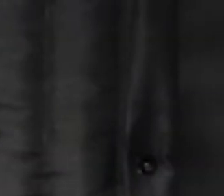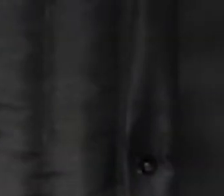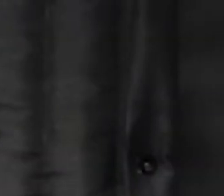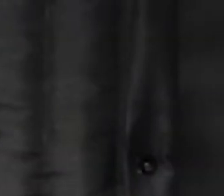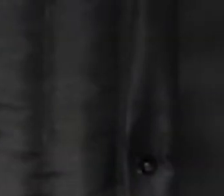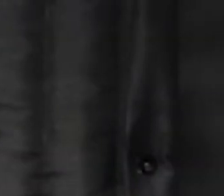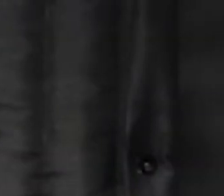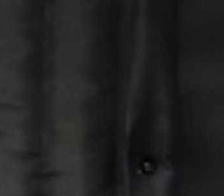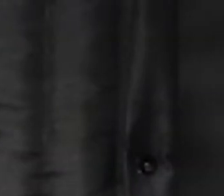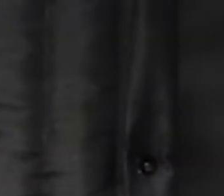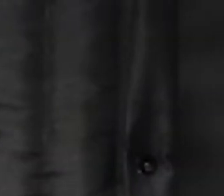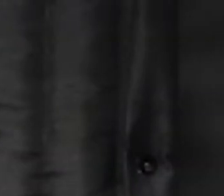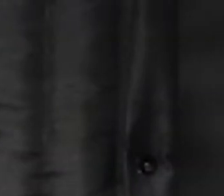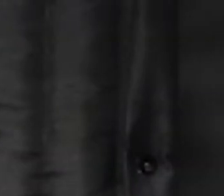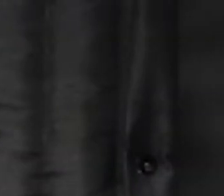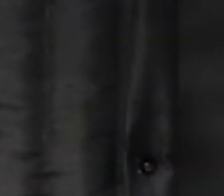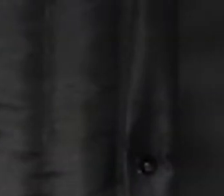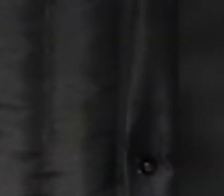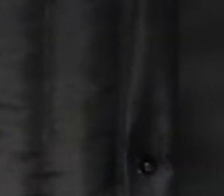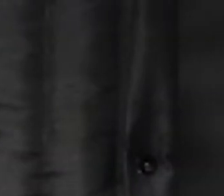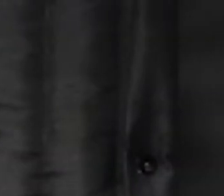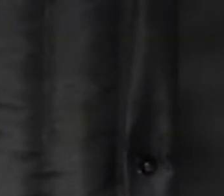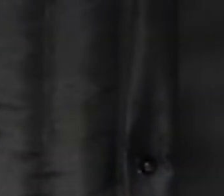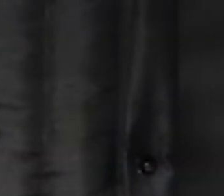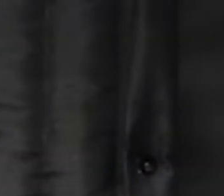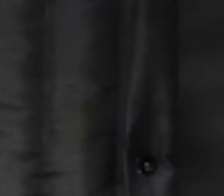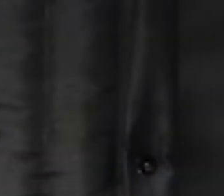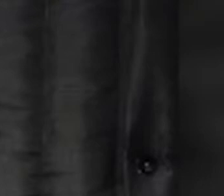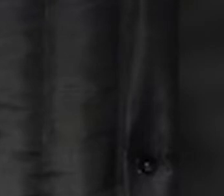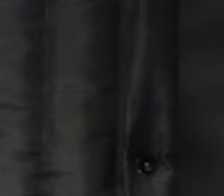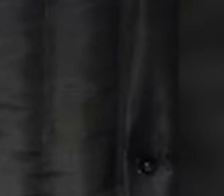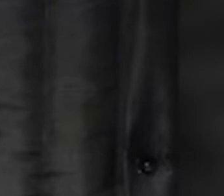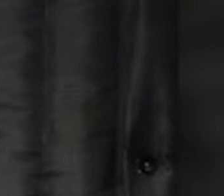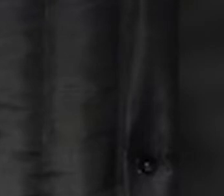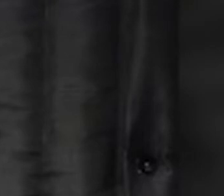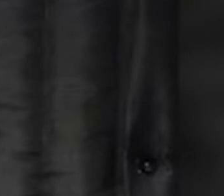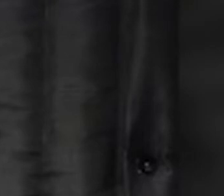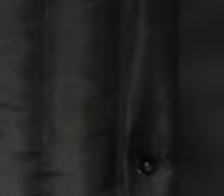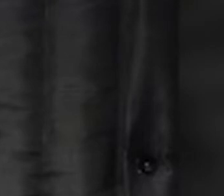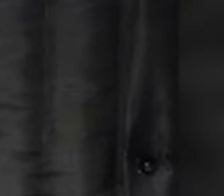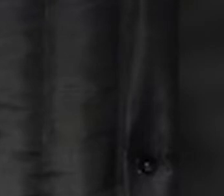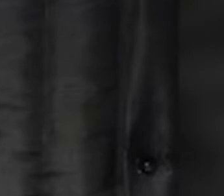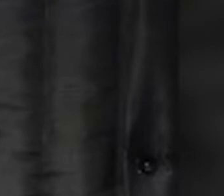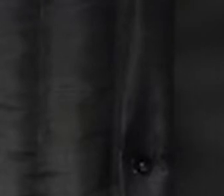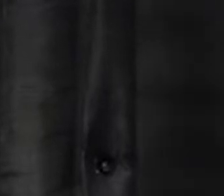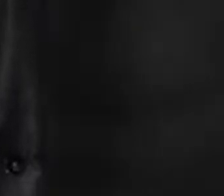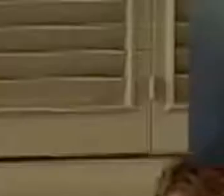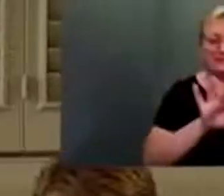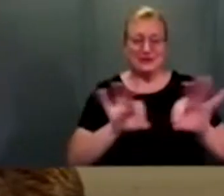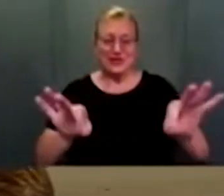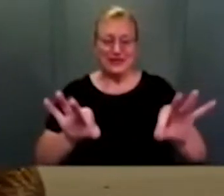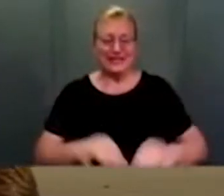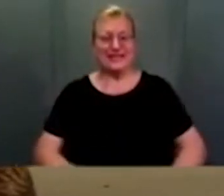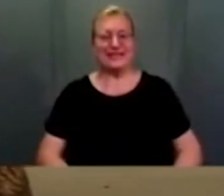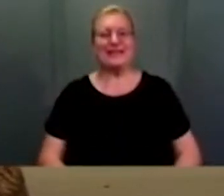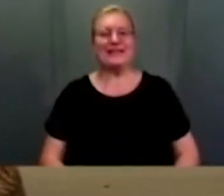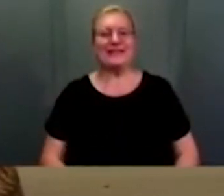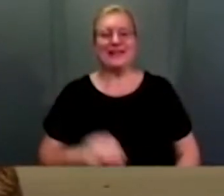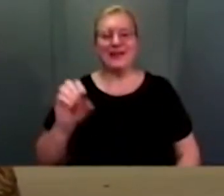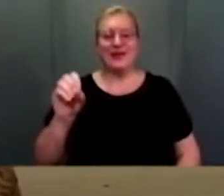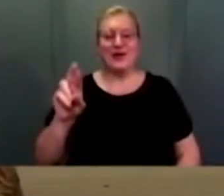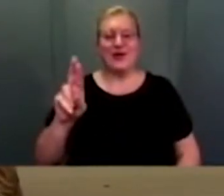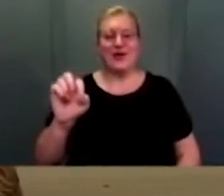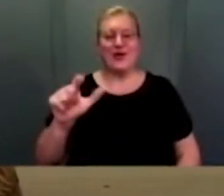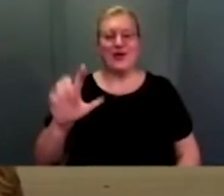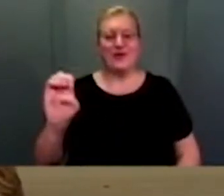Grammy-winning mega superstar Shaggy was conferred with his honorary Doctor of Fine Arts degree from Brown University in Rhode Island. Shaggy was met